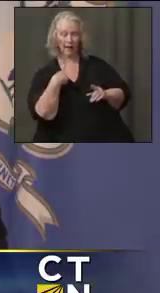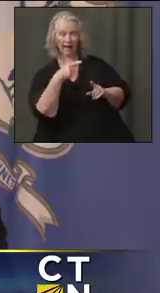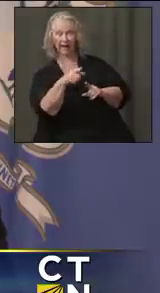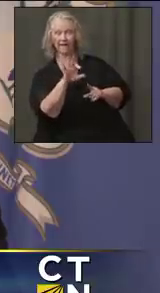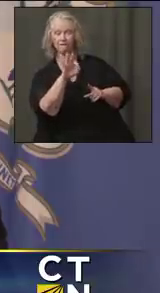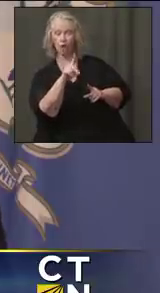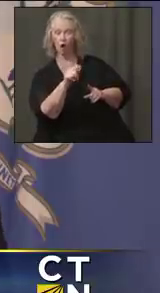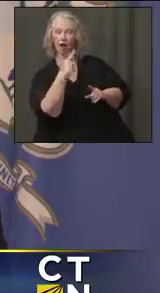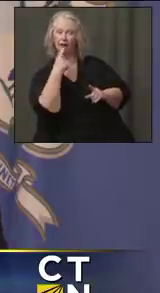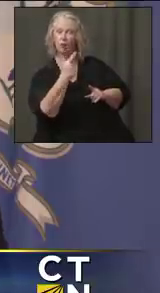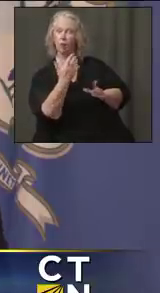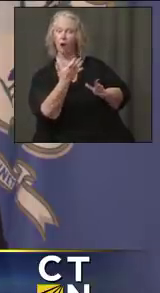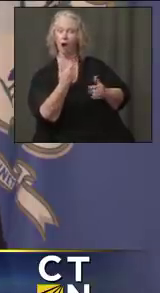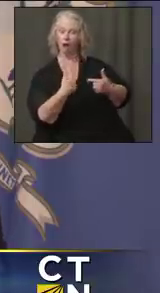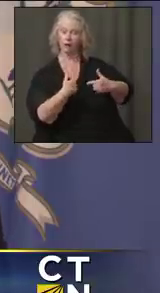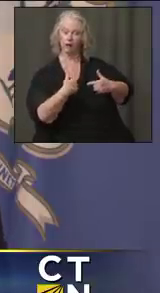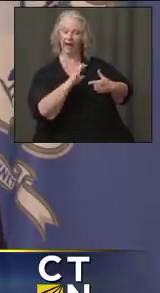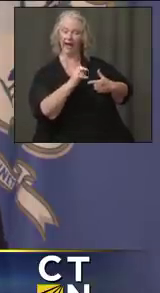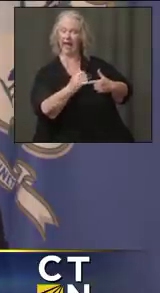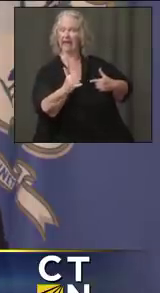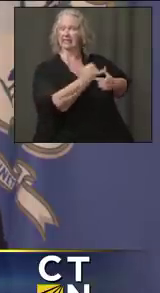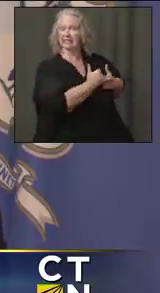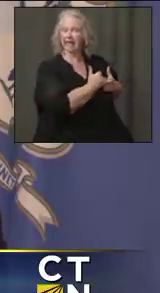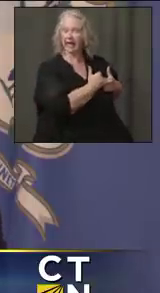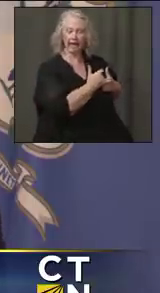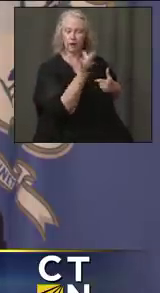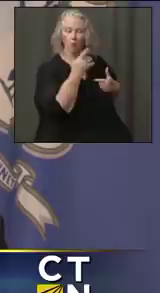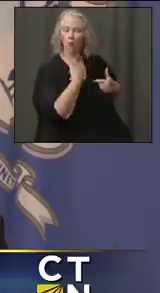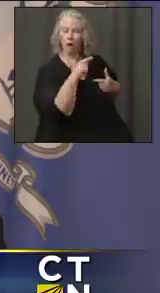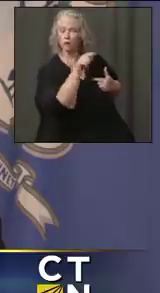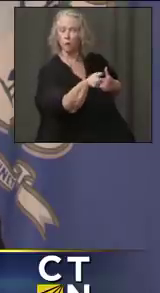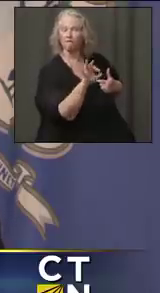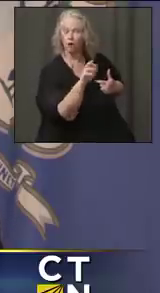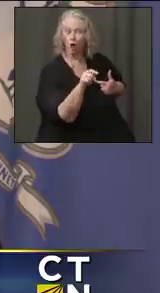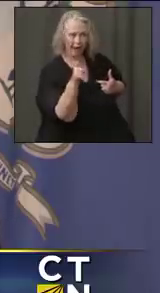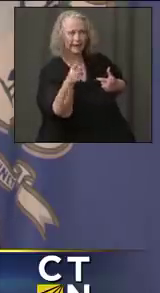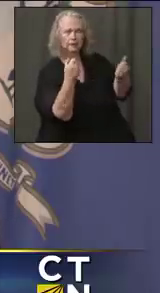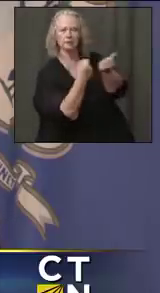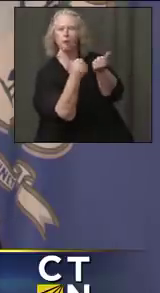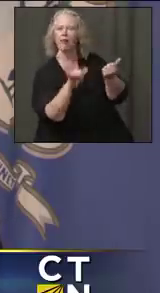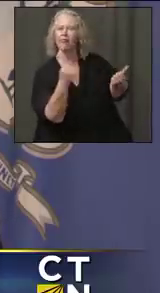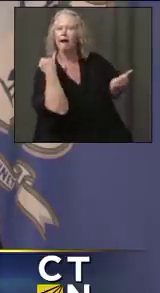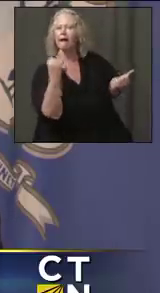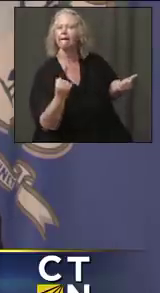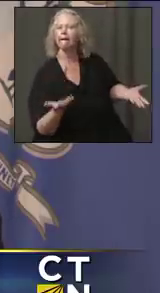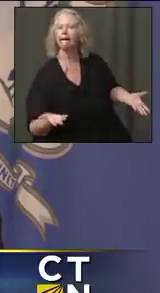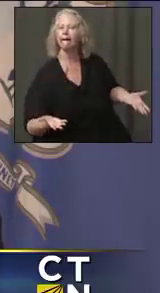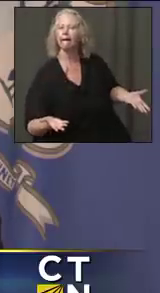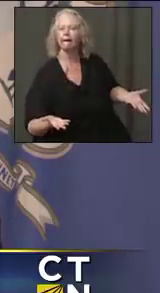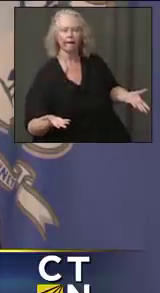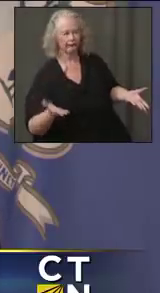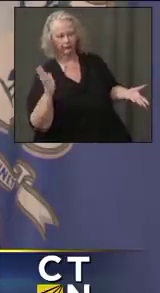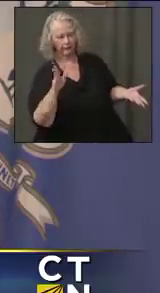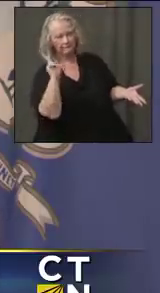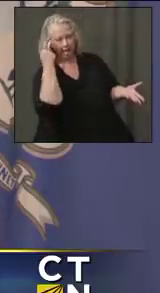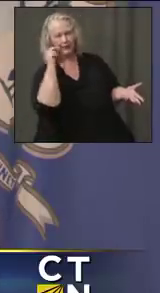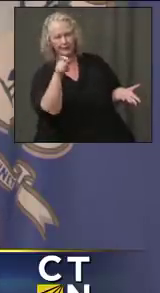quarantining Connecticut a few months ago, and we had the infection rate. Keep politics out of